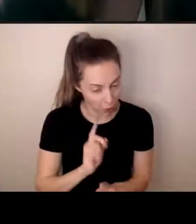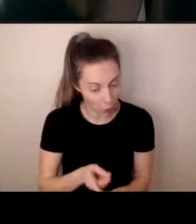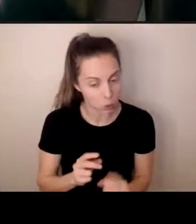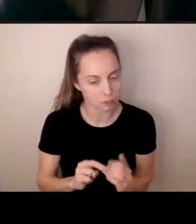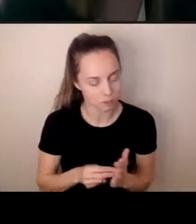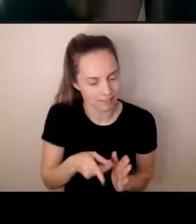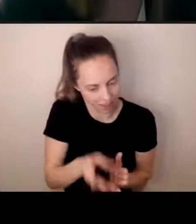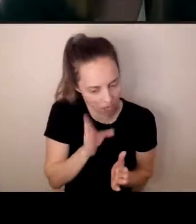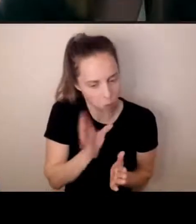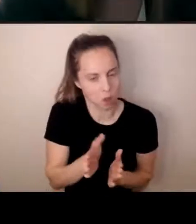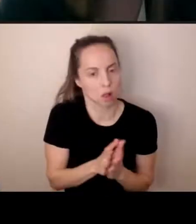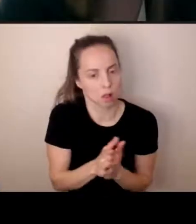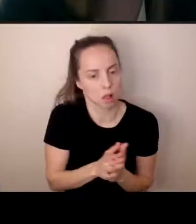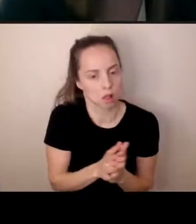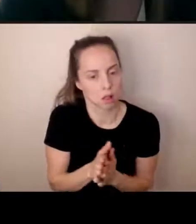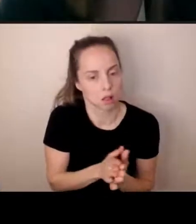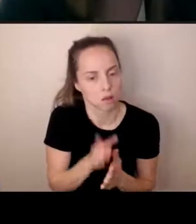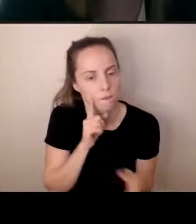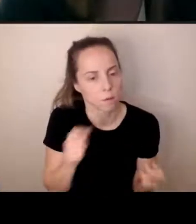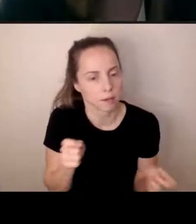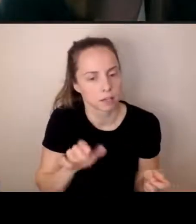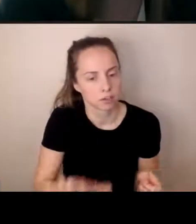to manage their symptoms.